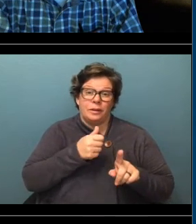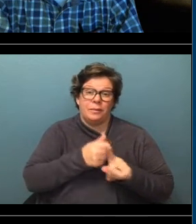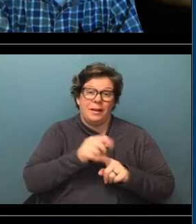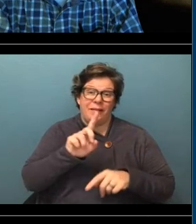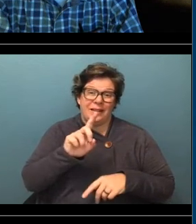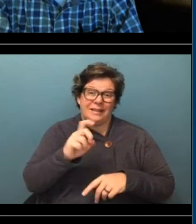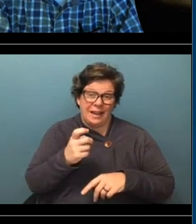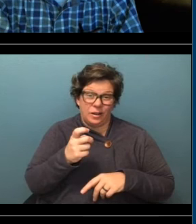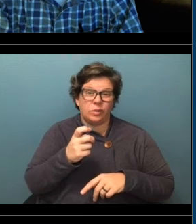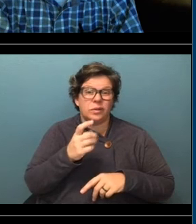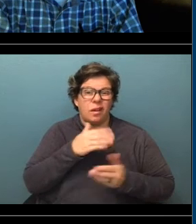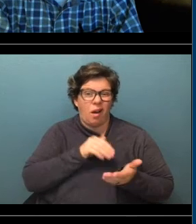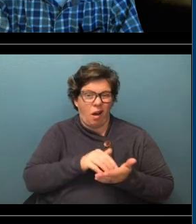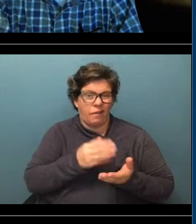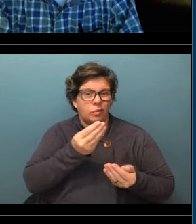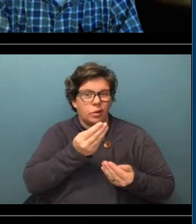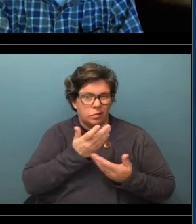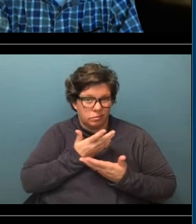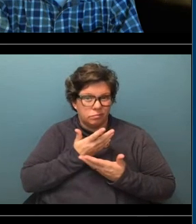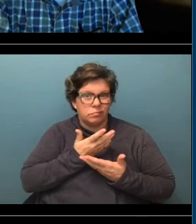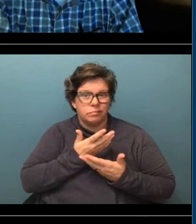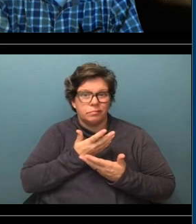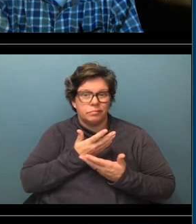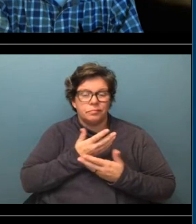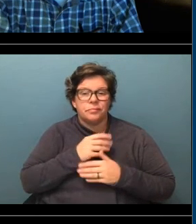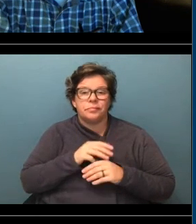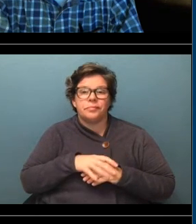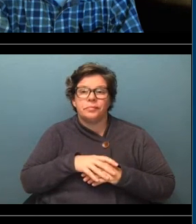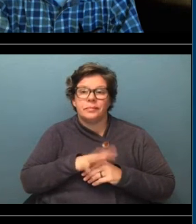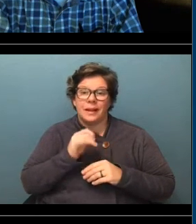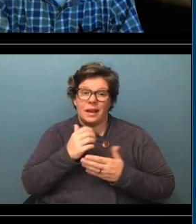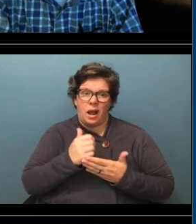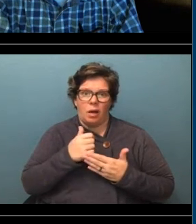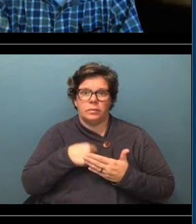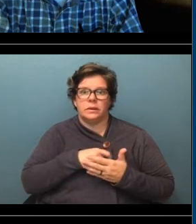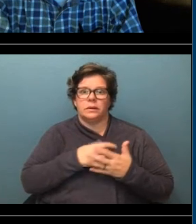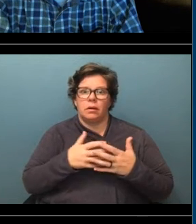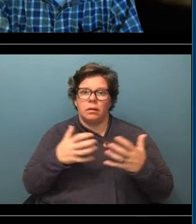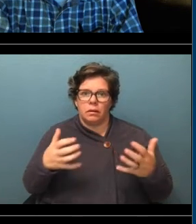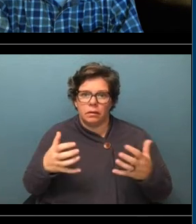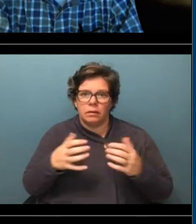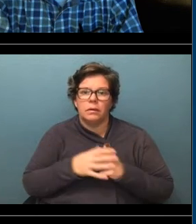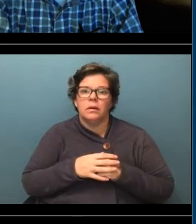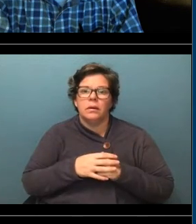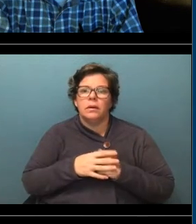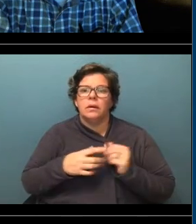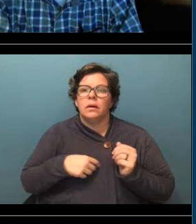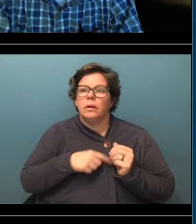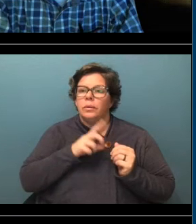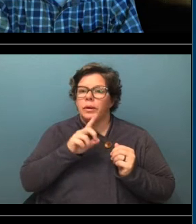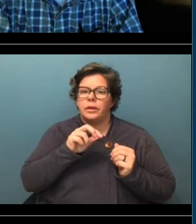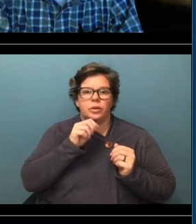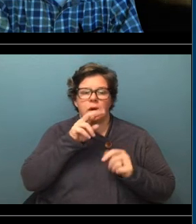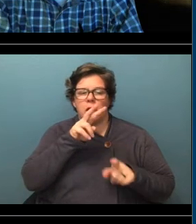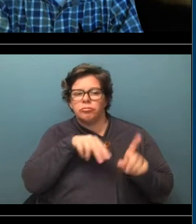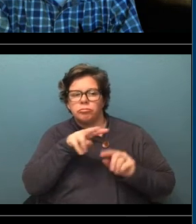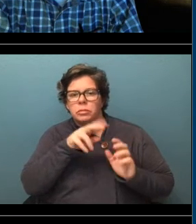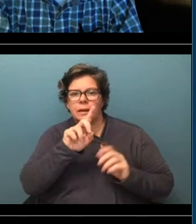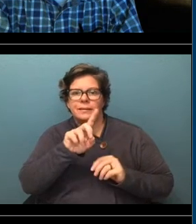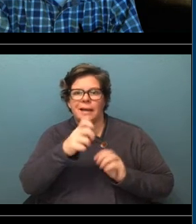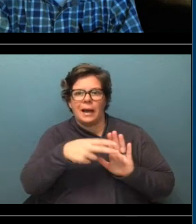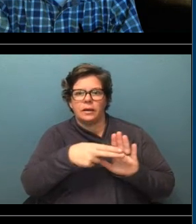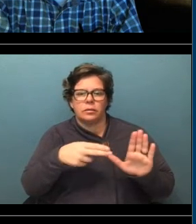diagnosis, they often share it with us, which is really helpful. We do not diagnose, but if someone